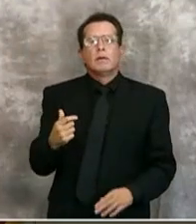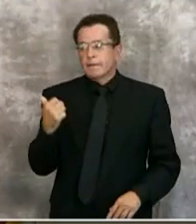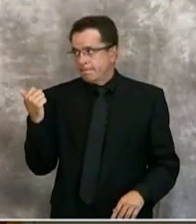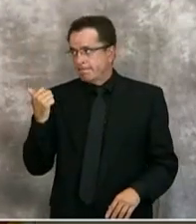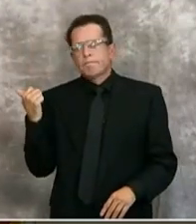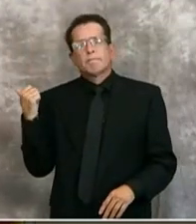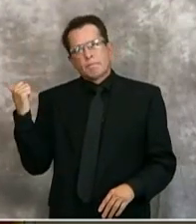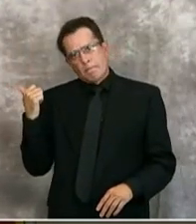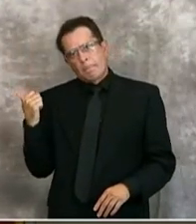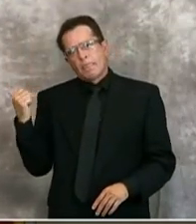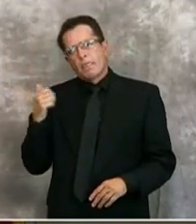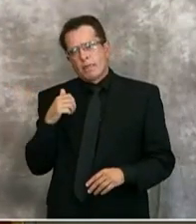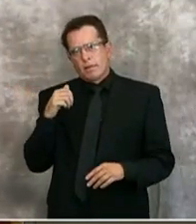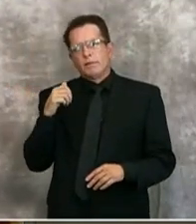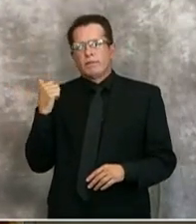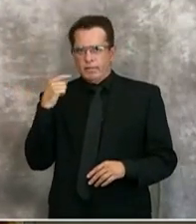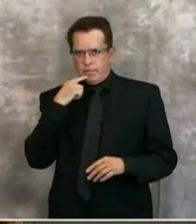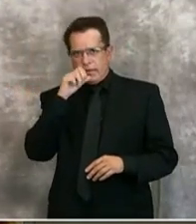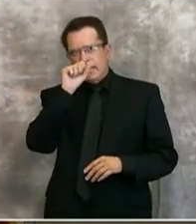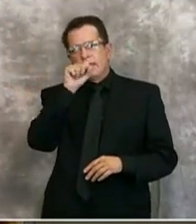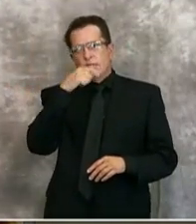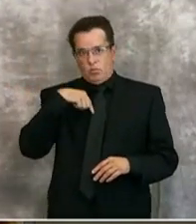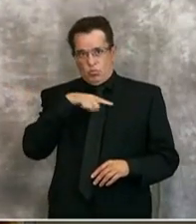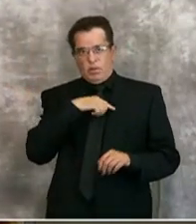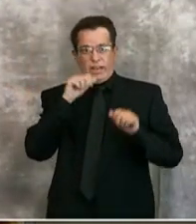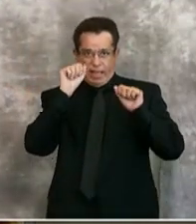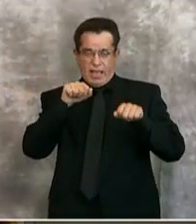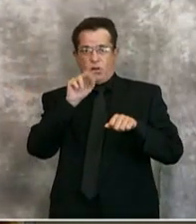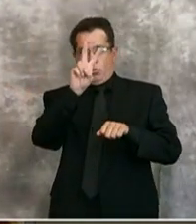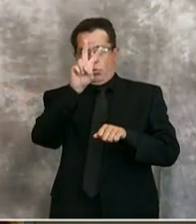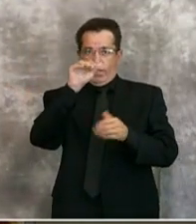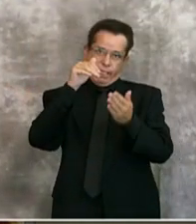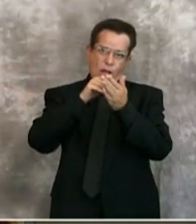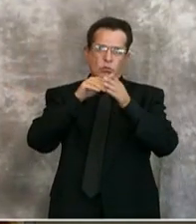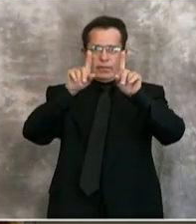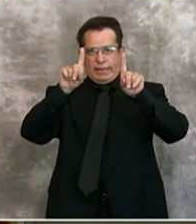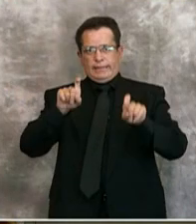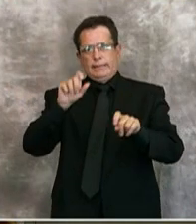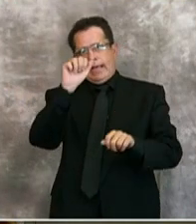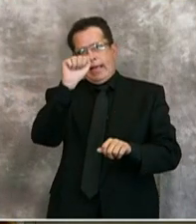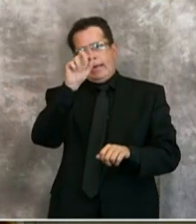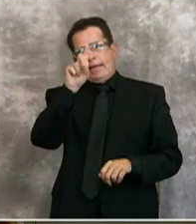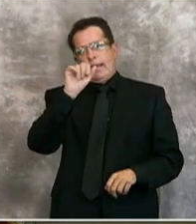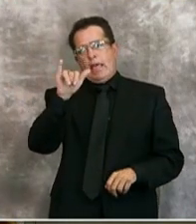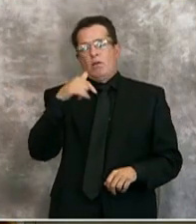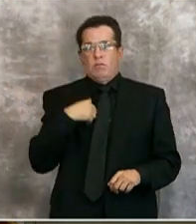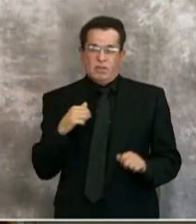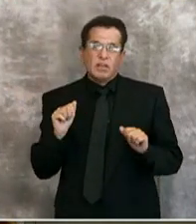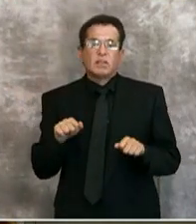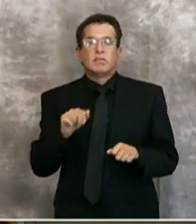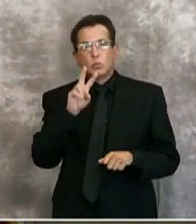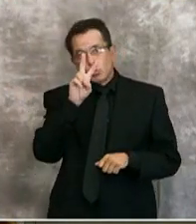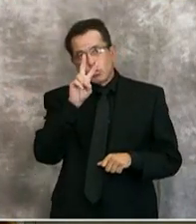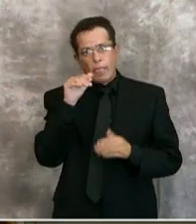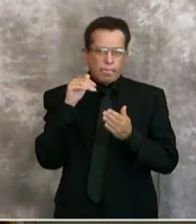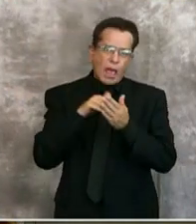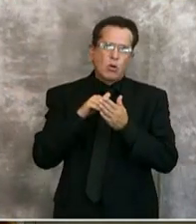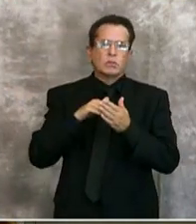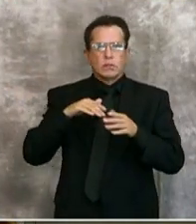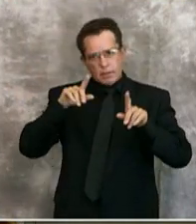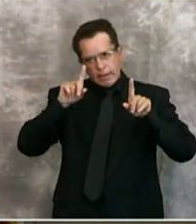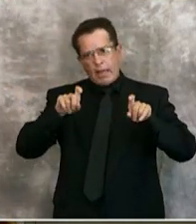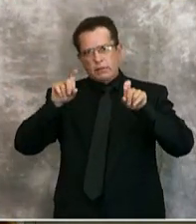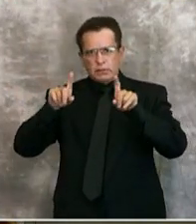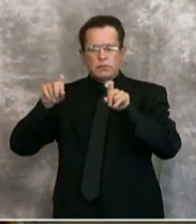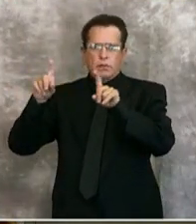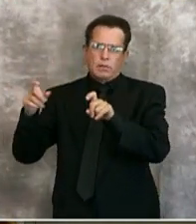Thank you. So yes, as we mentioned, we can scale up to 2,000 tests per day. And obviously the utilization of those tests will